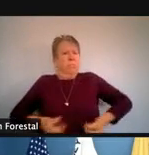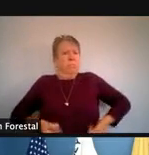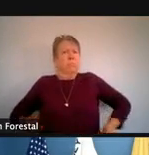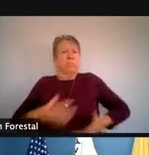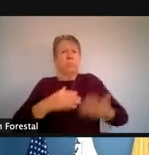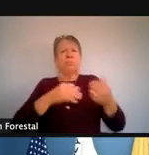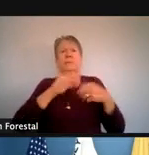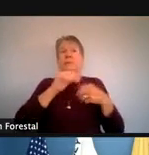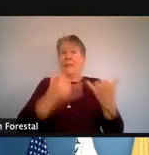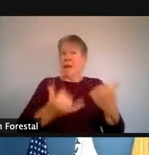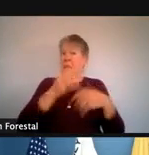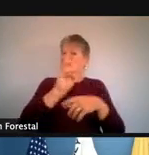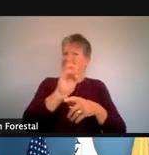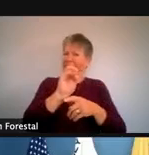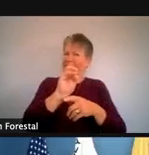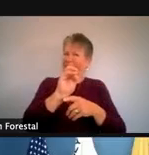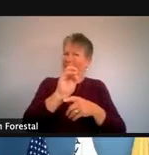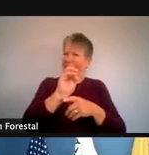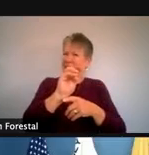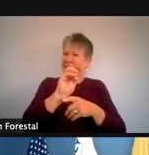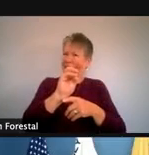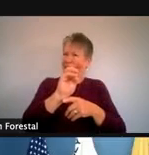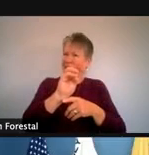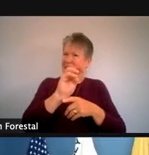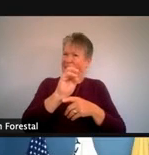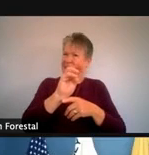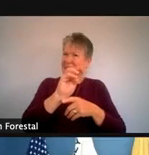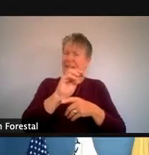reported case was on October 22nd.